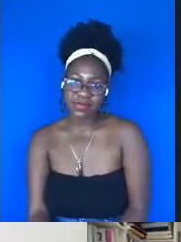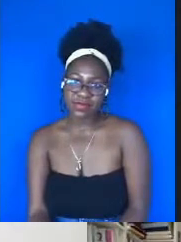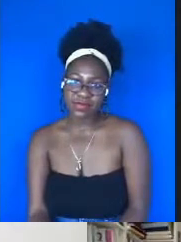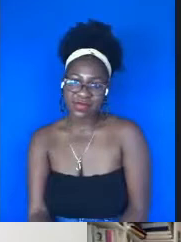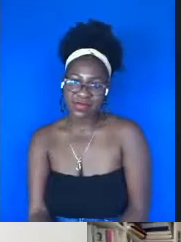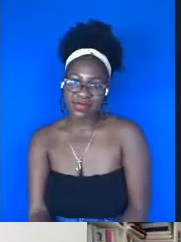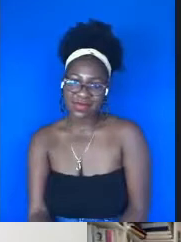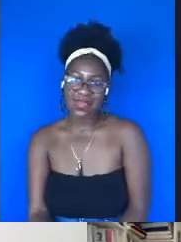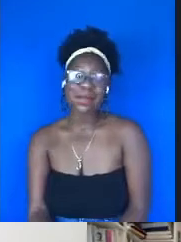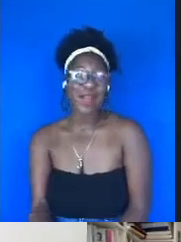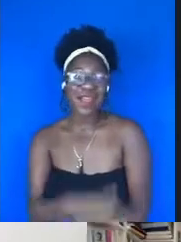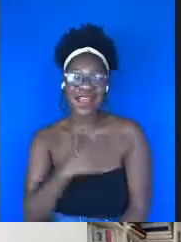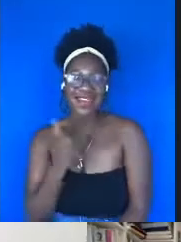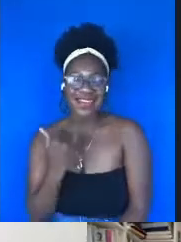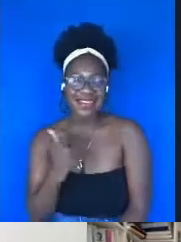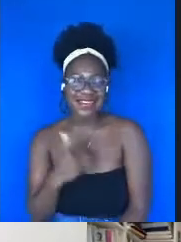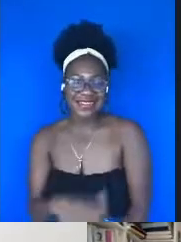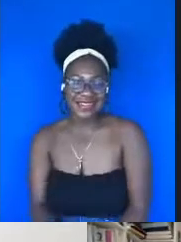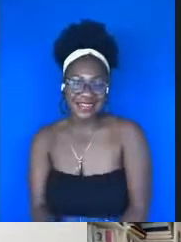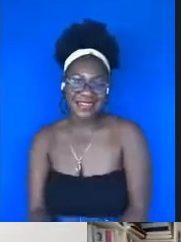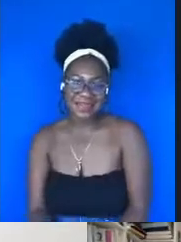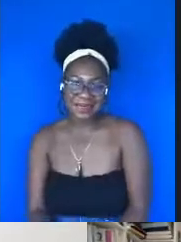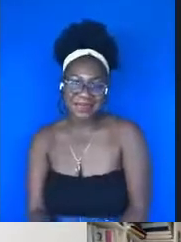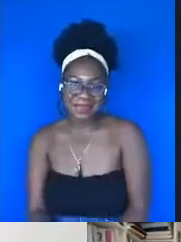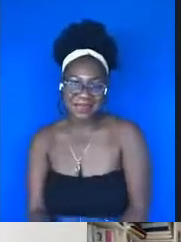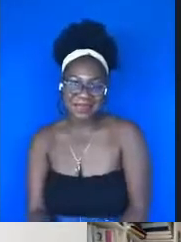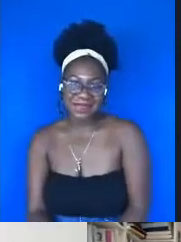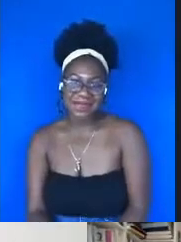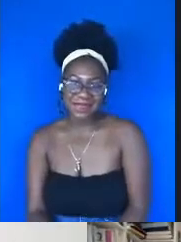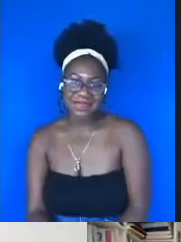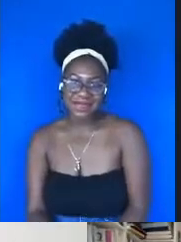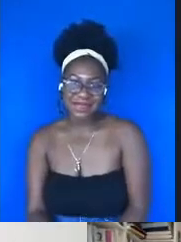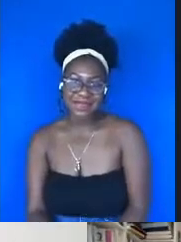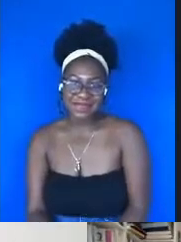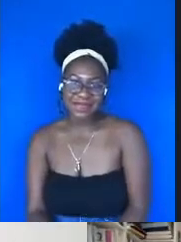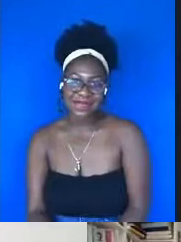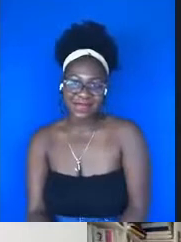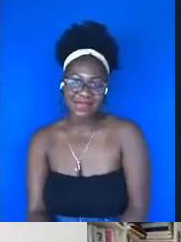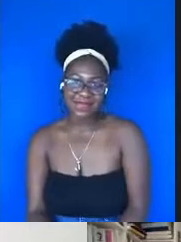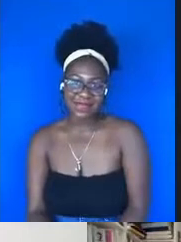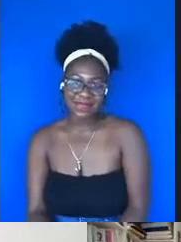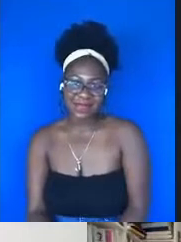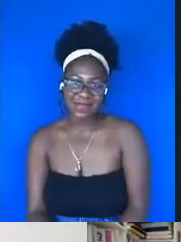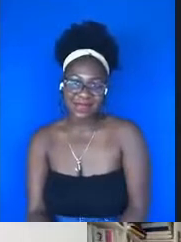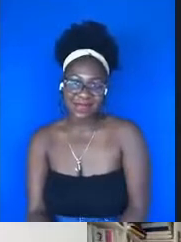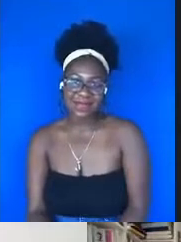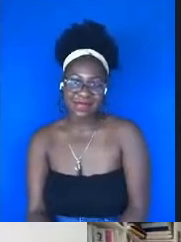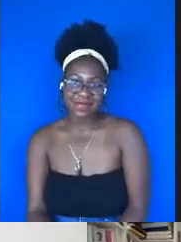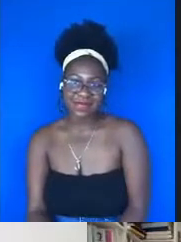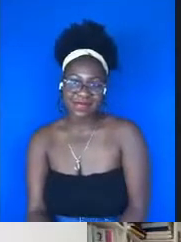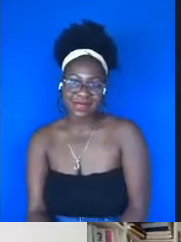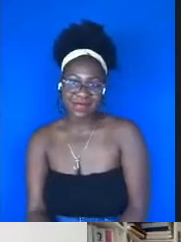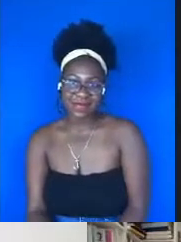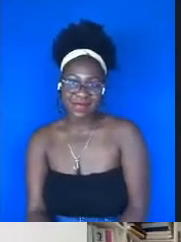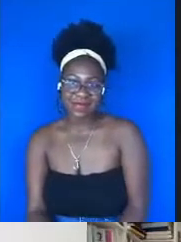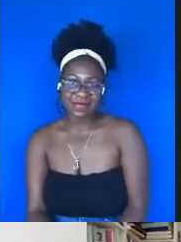or not? Are you like, if you're going to step in this, you have to decide right now if you are. So I get my kettlebell and I start doing